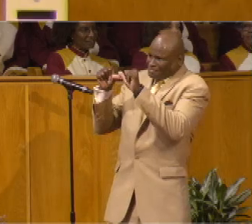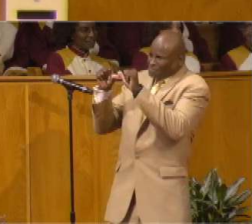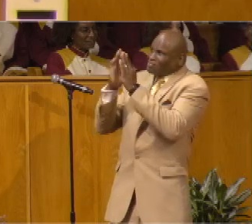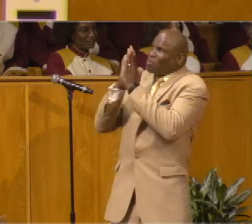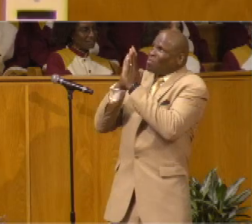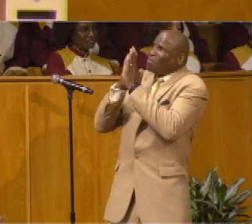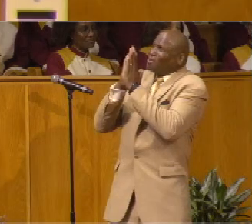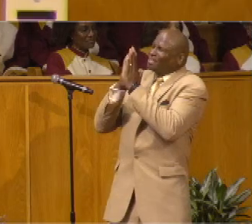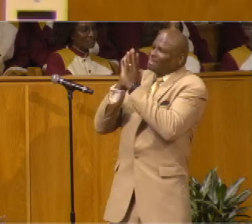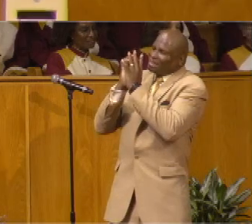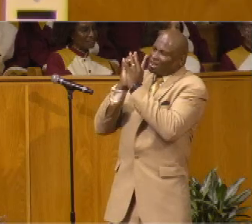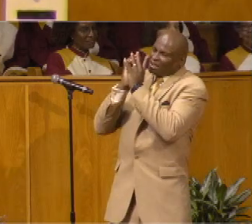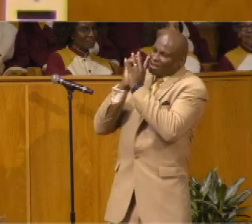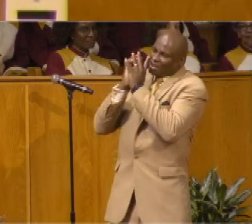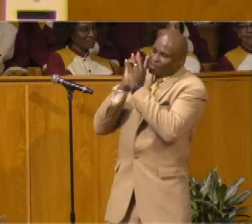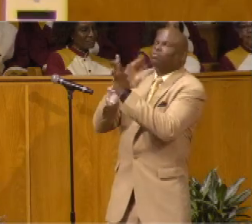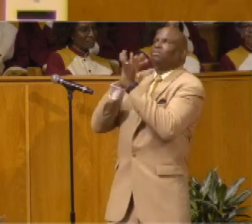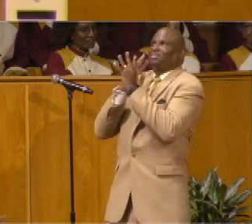prayer.